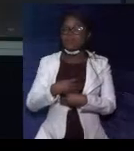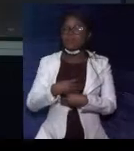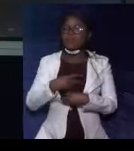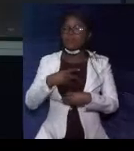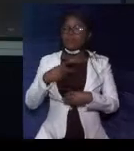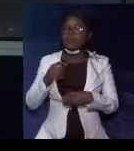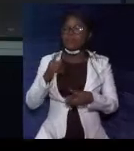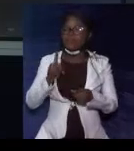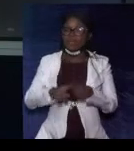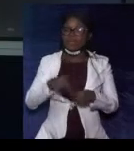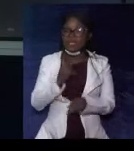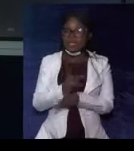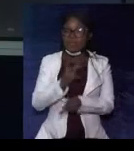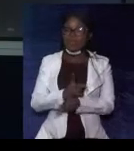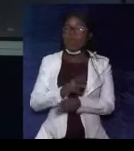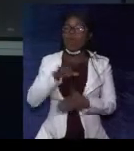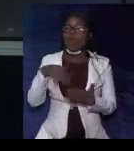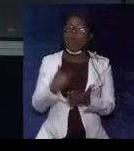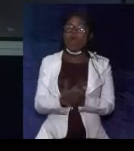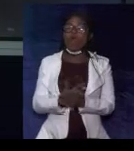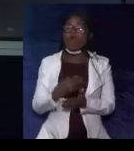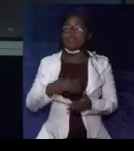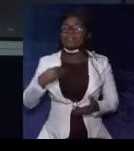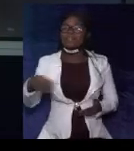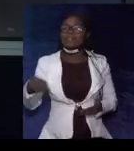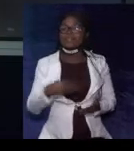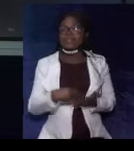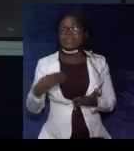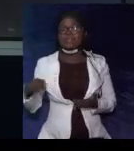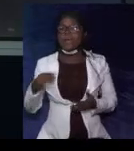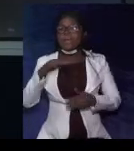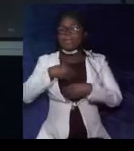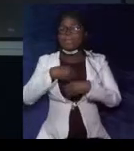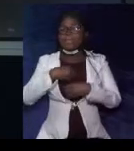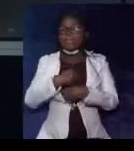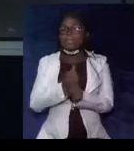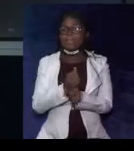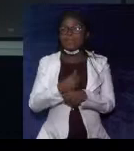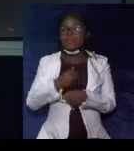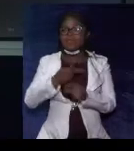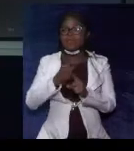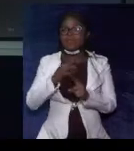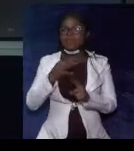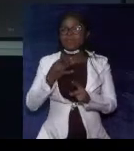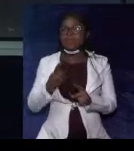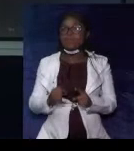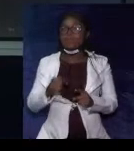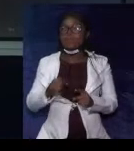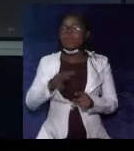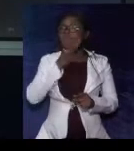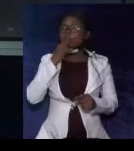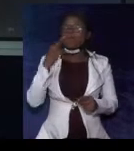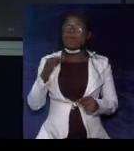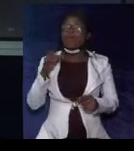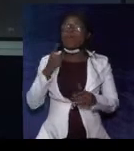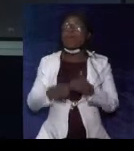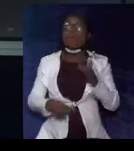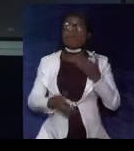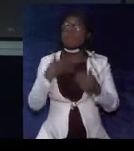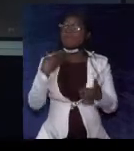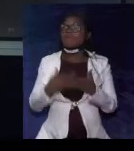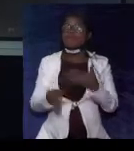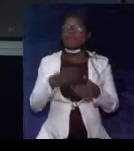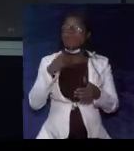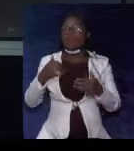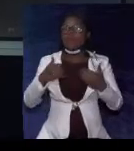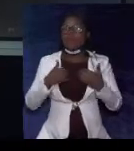is used to keep a record of all sales made from farm produce. Whatever you have sold on the